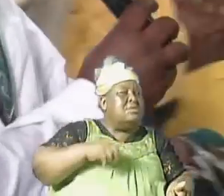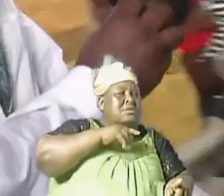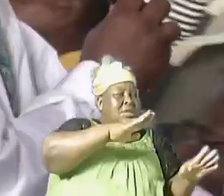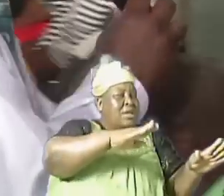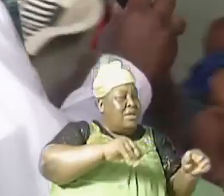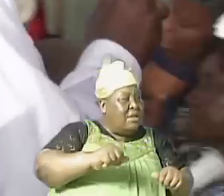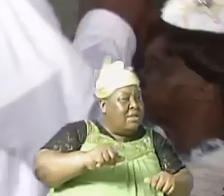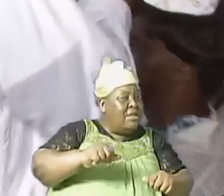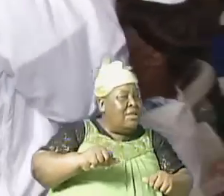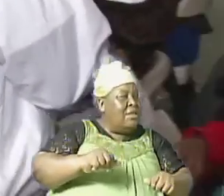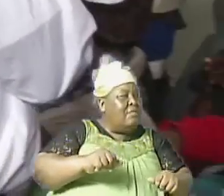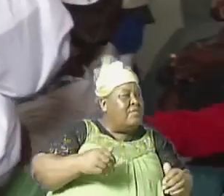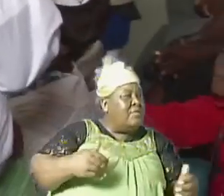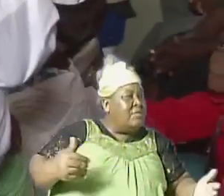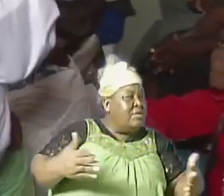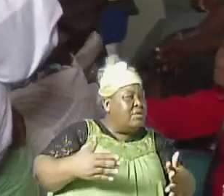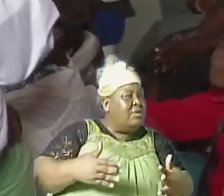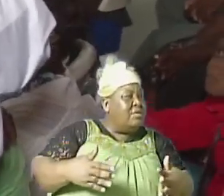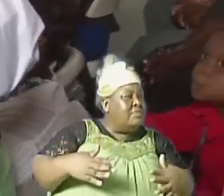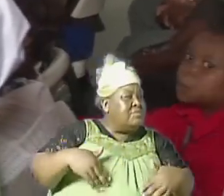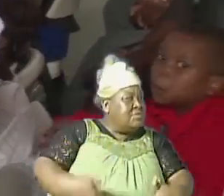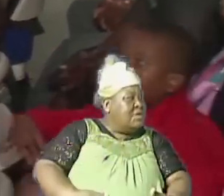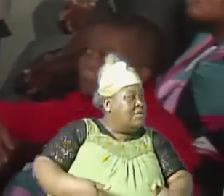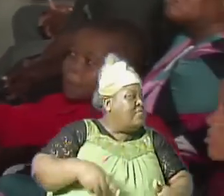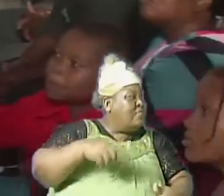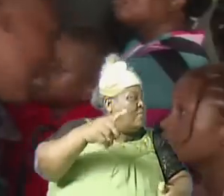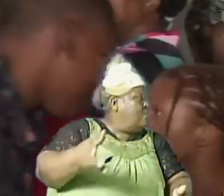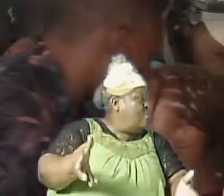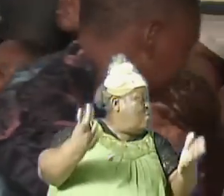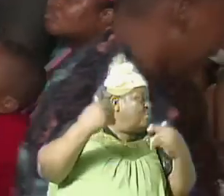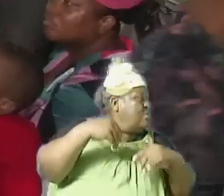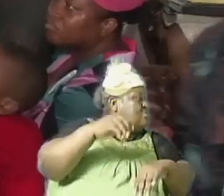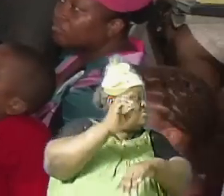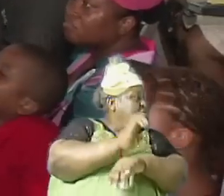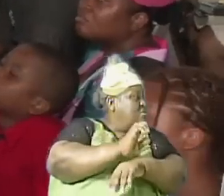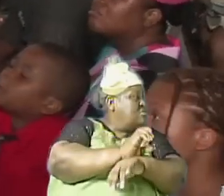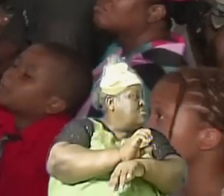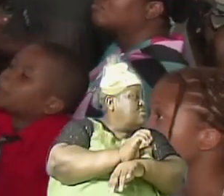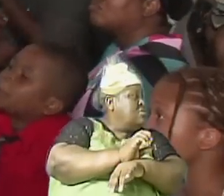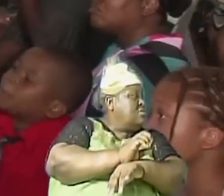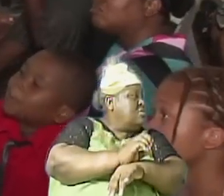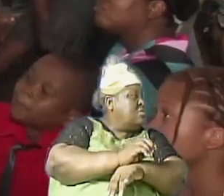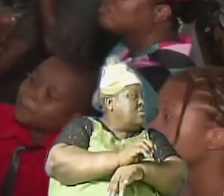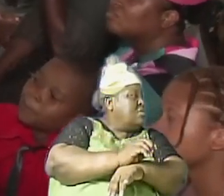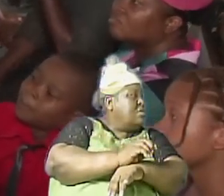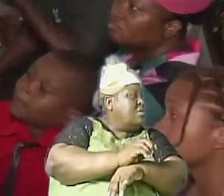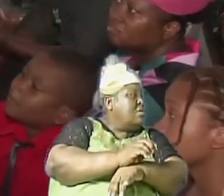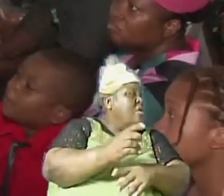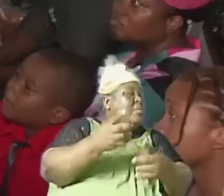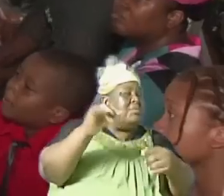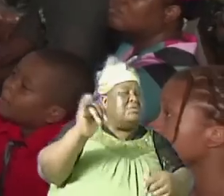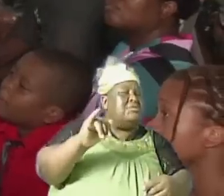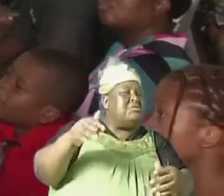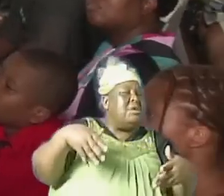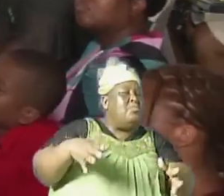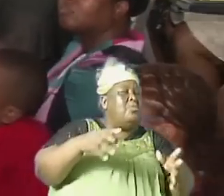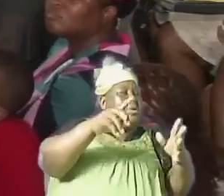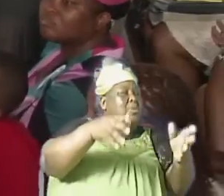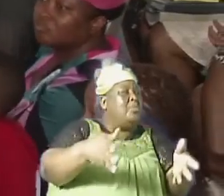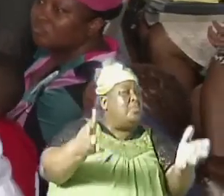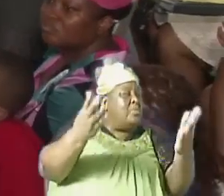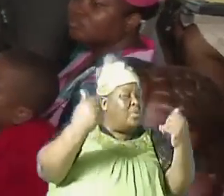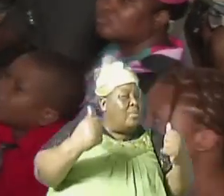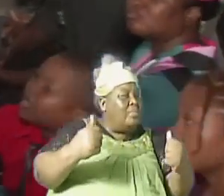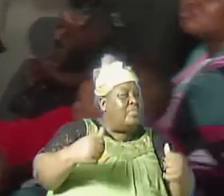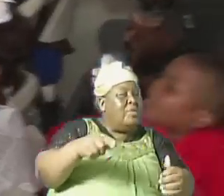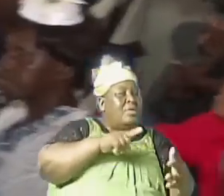here. I'm tired of you coming to church and going back the same way you came.